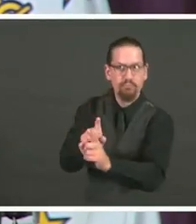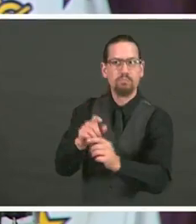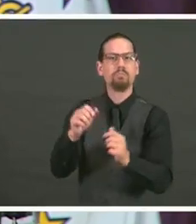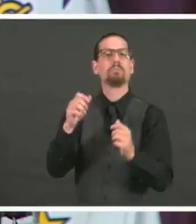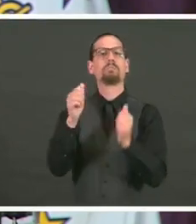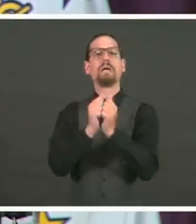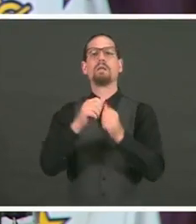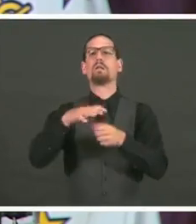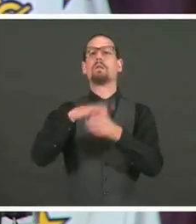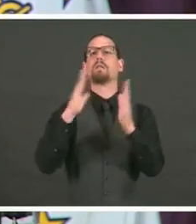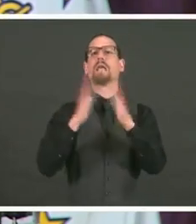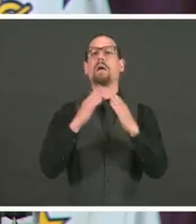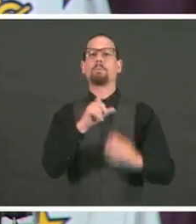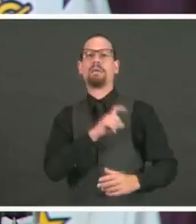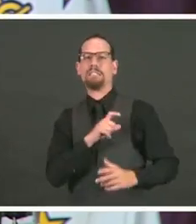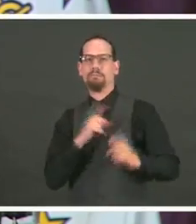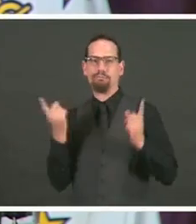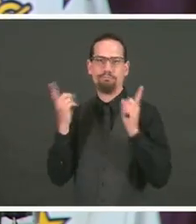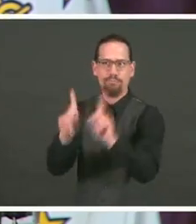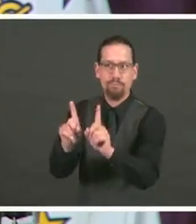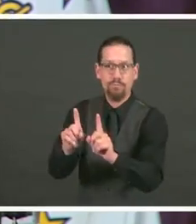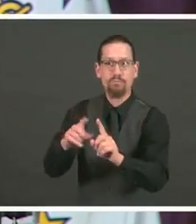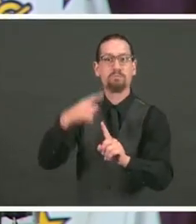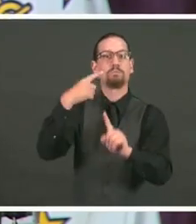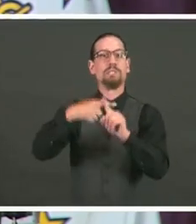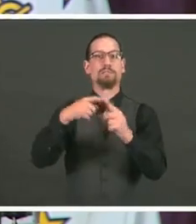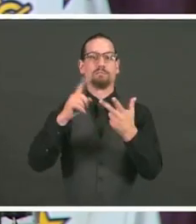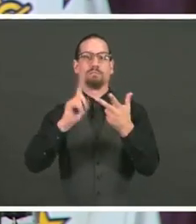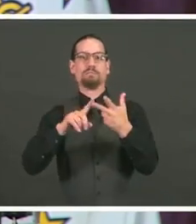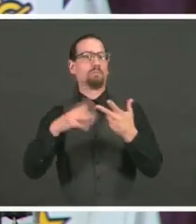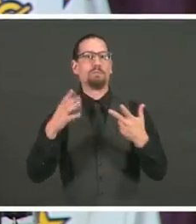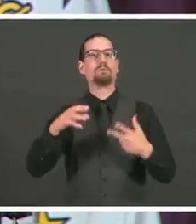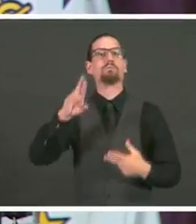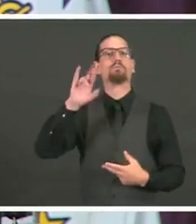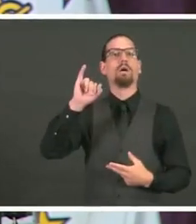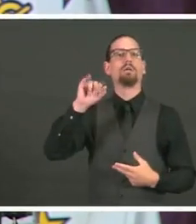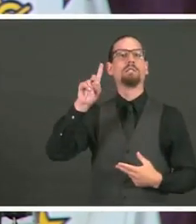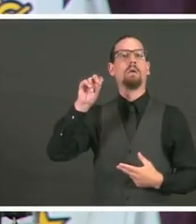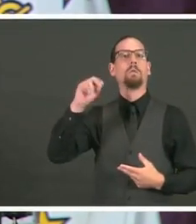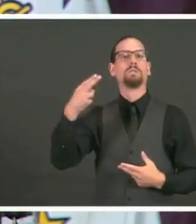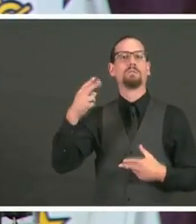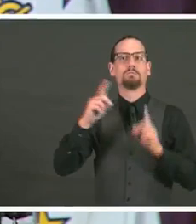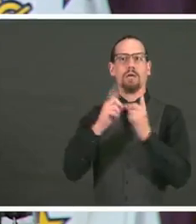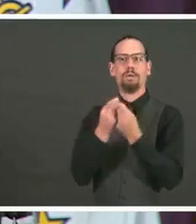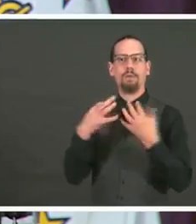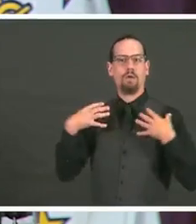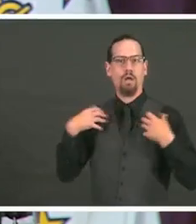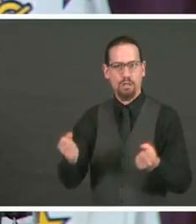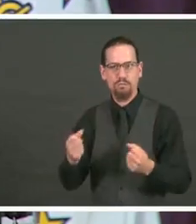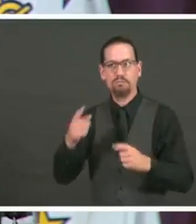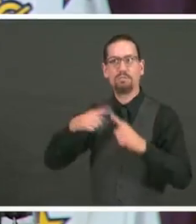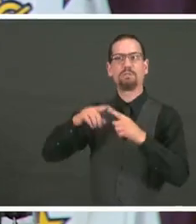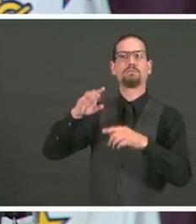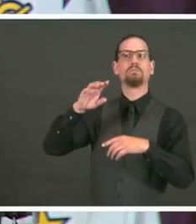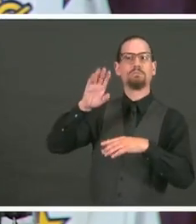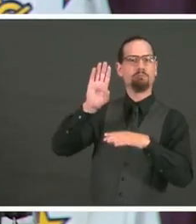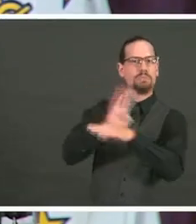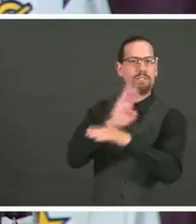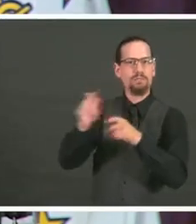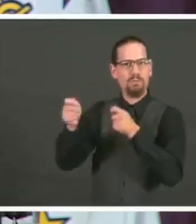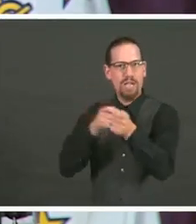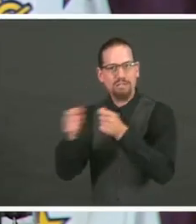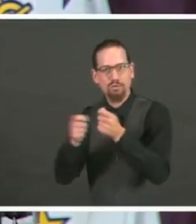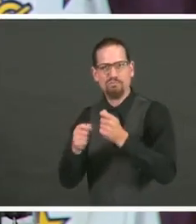with DBR, will work with DEM, and decide the best way to go about it, who should go out, who should